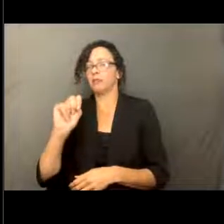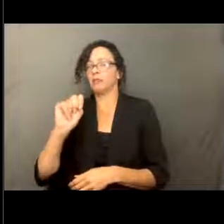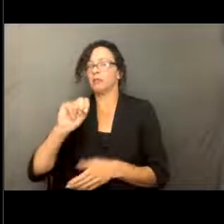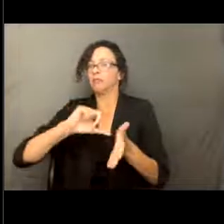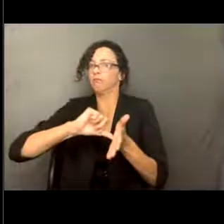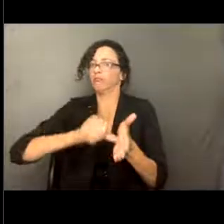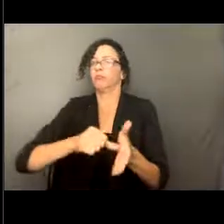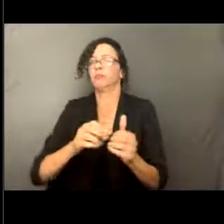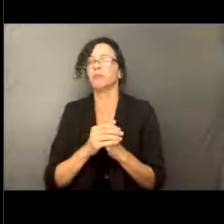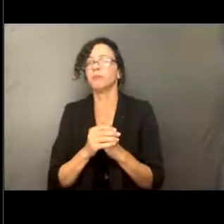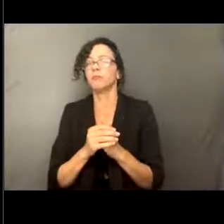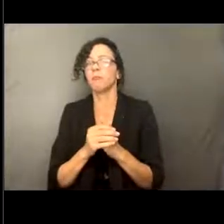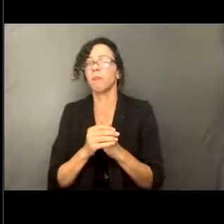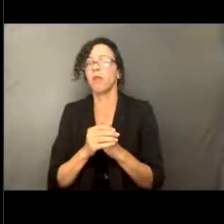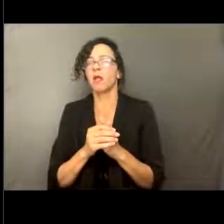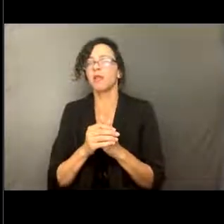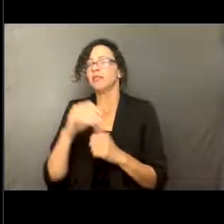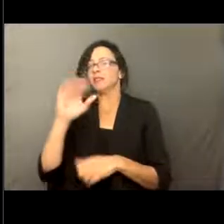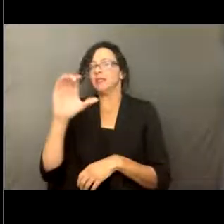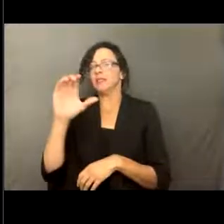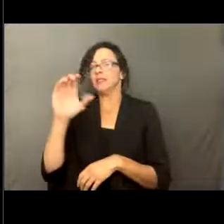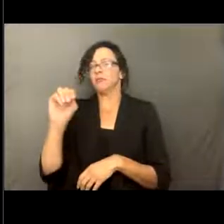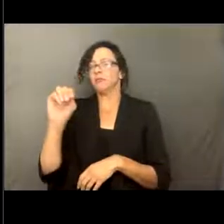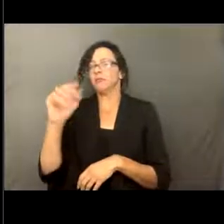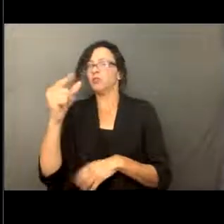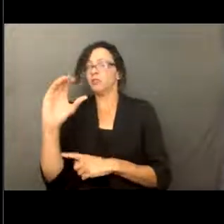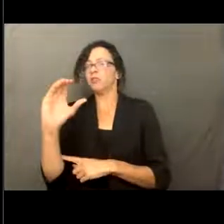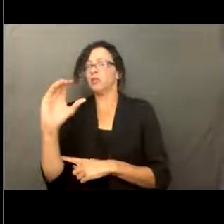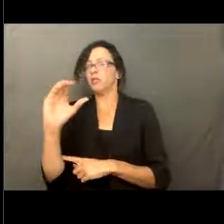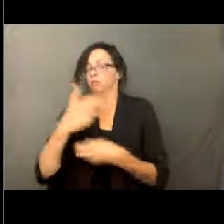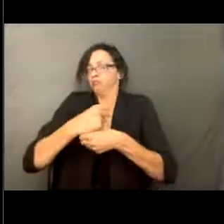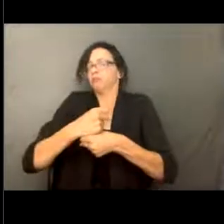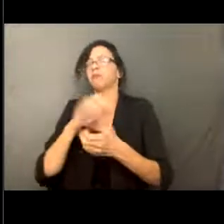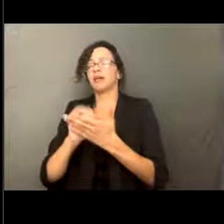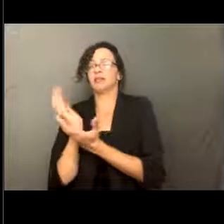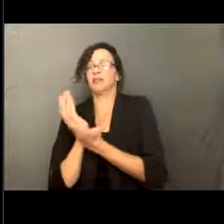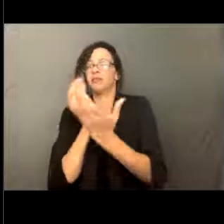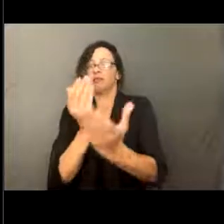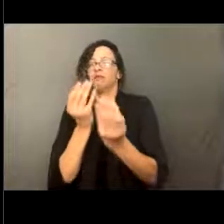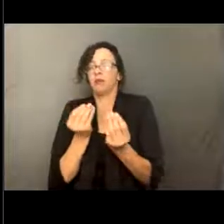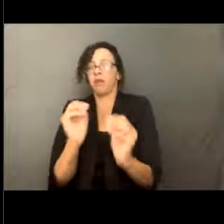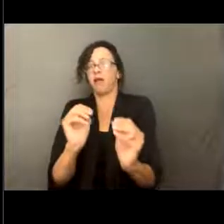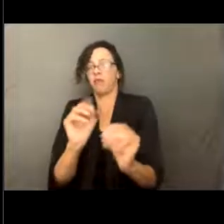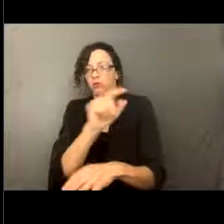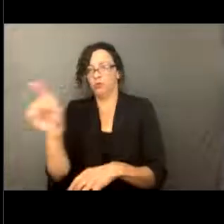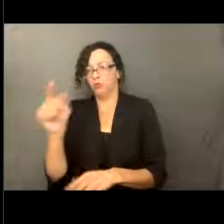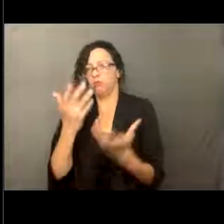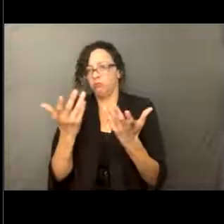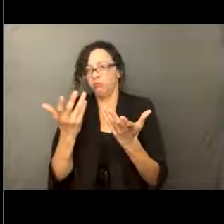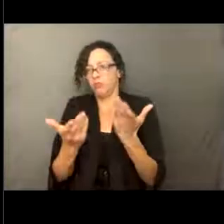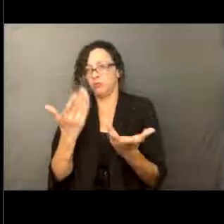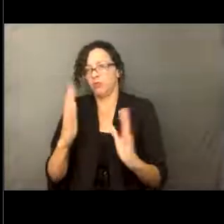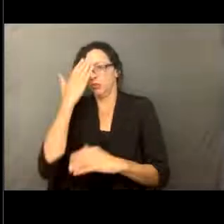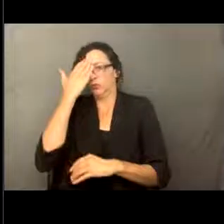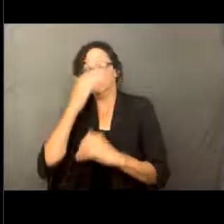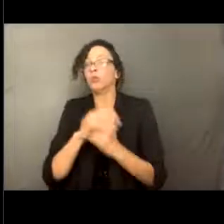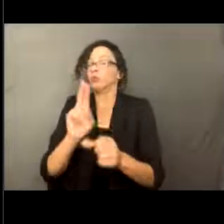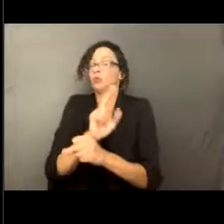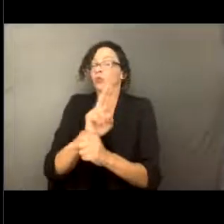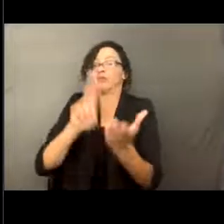CMGC, delivery method. By using this method, the contractor was able to obtain long